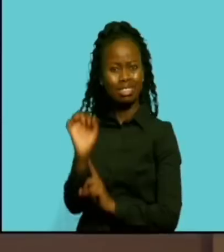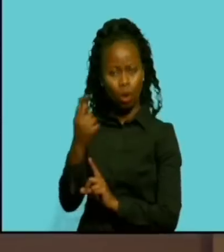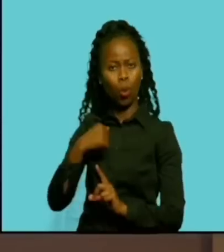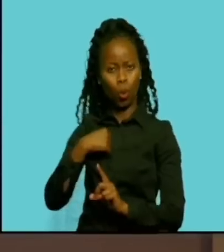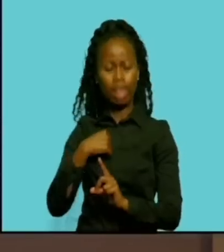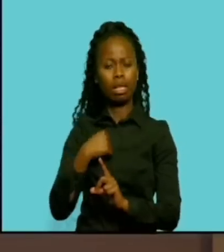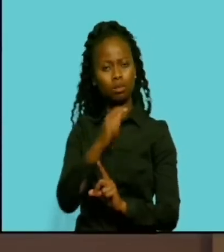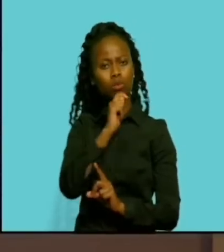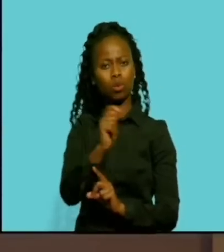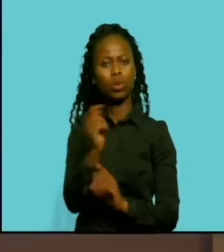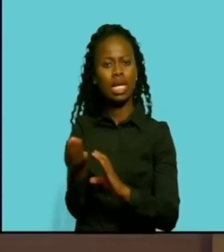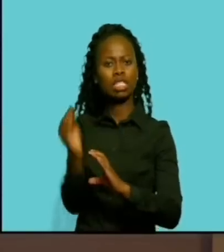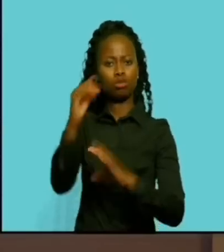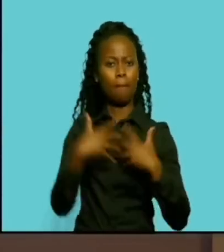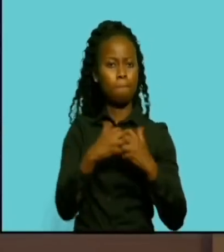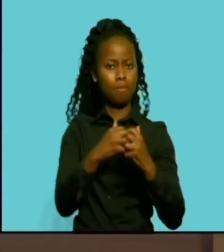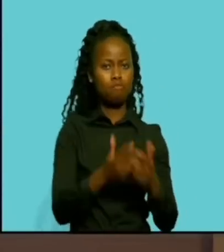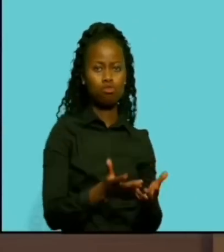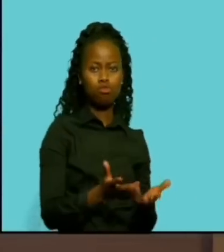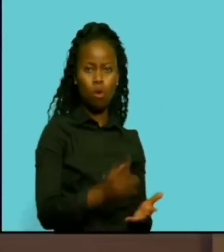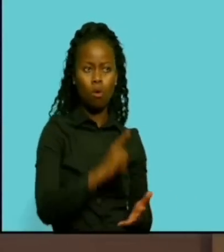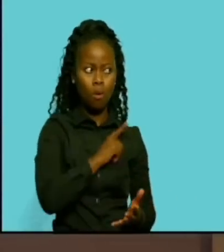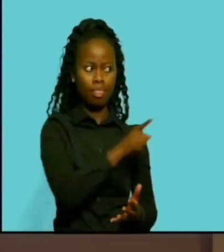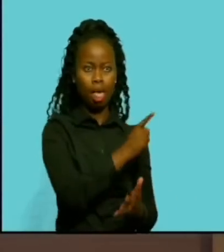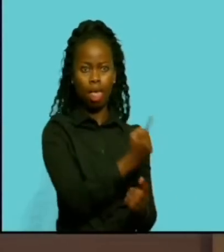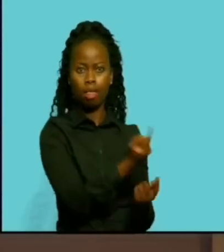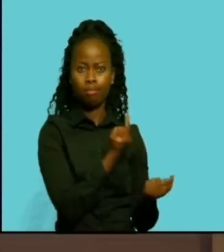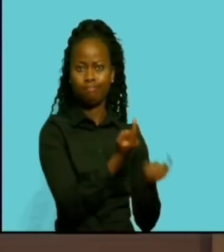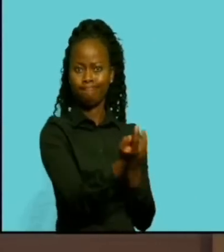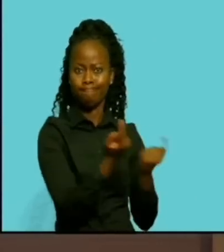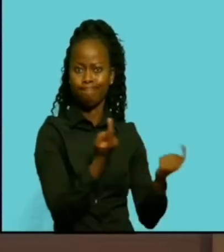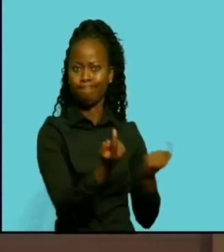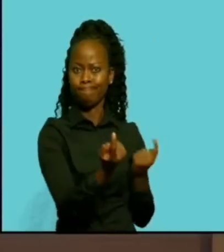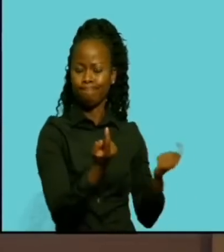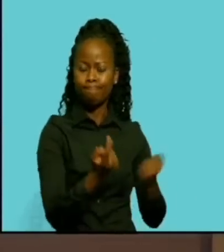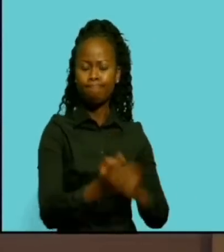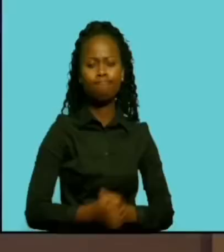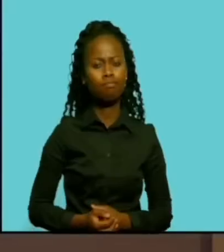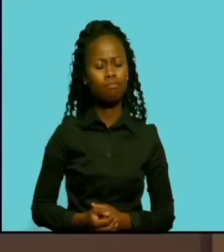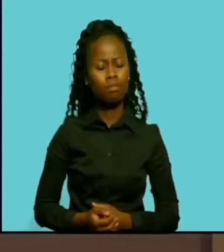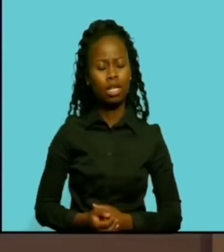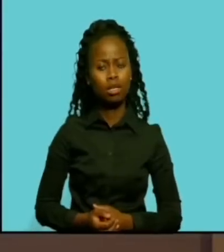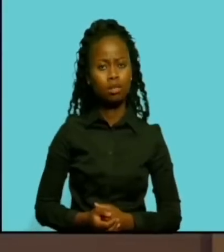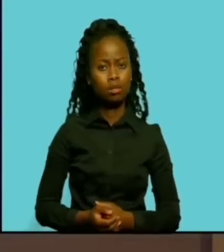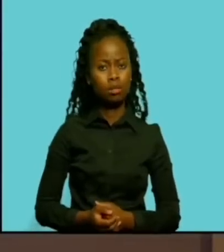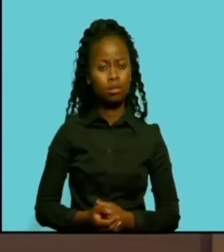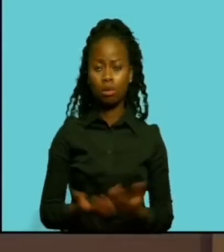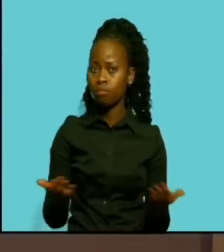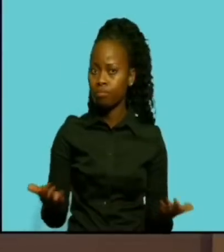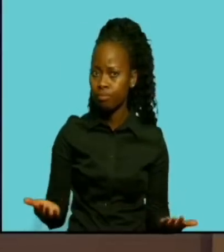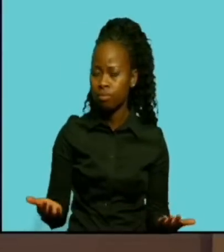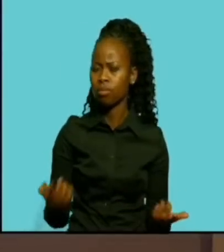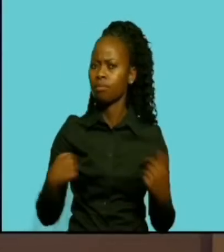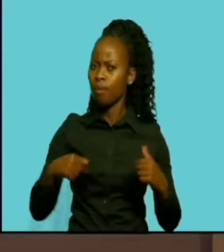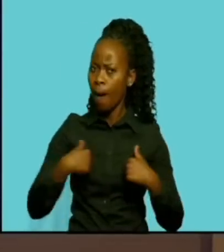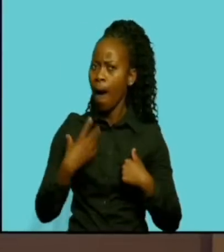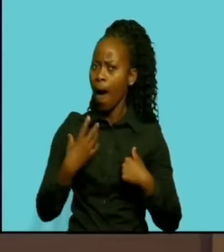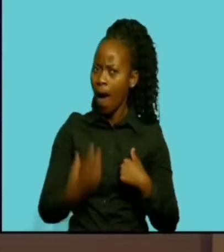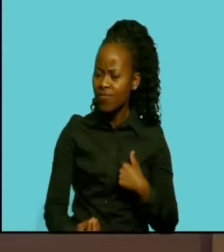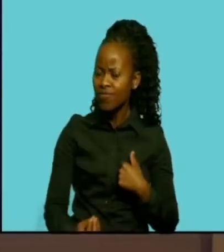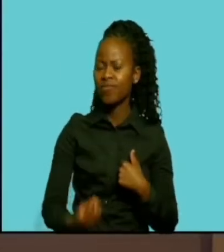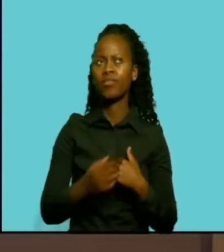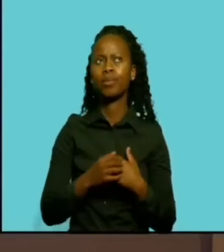the new system, we would allow the banks to run particular levels of